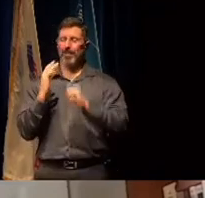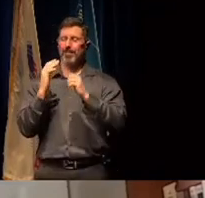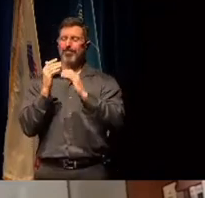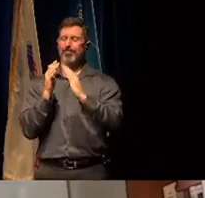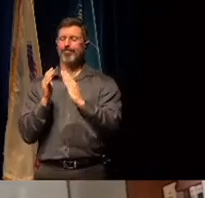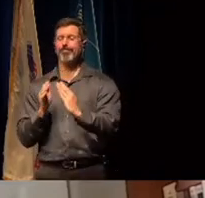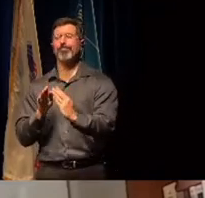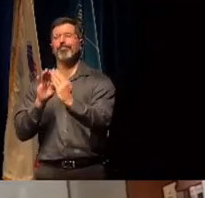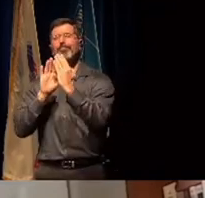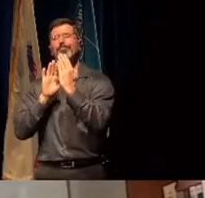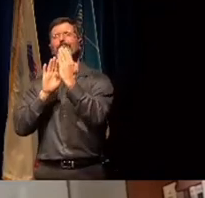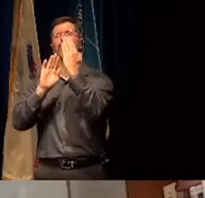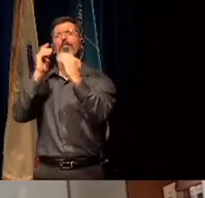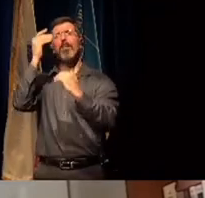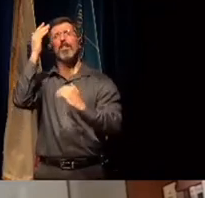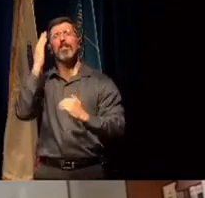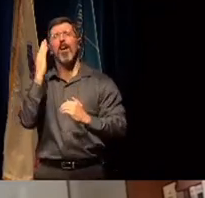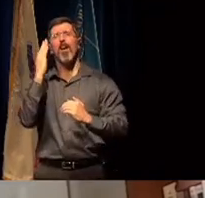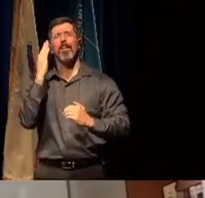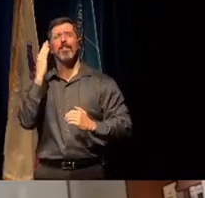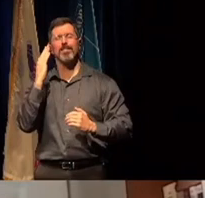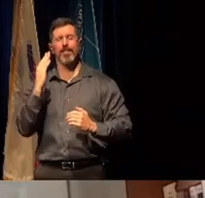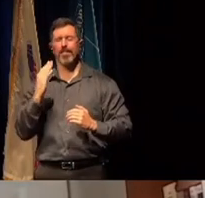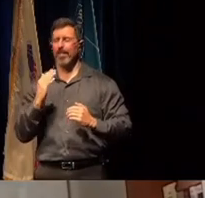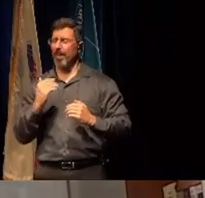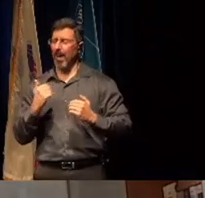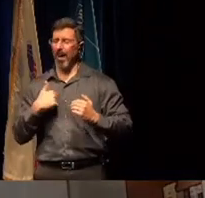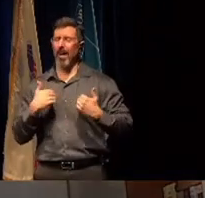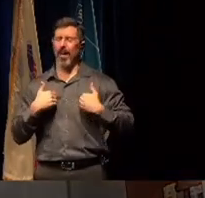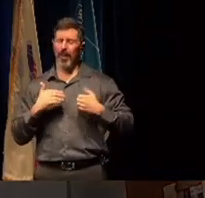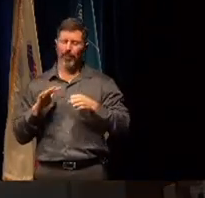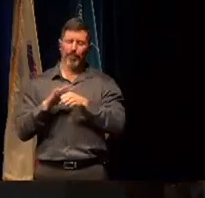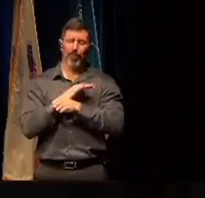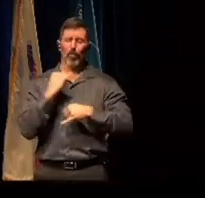presence, there is fullness of joy."